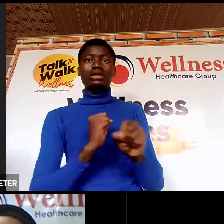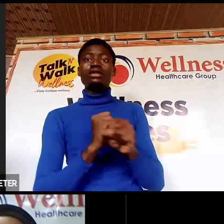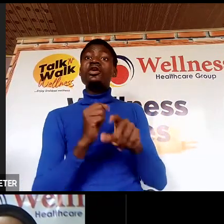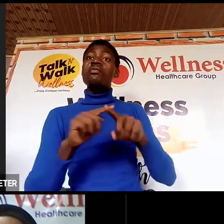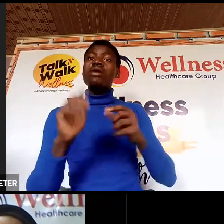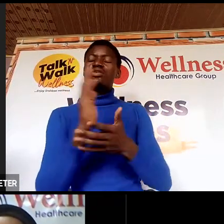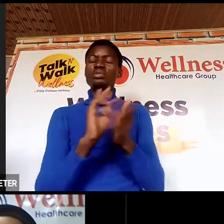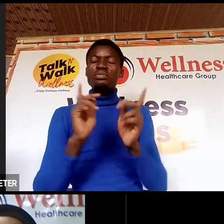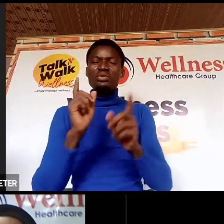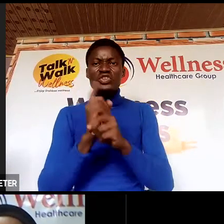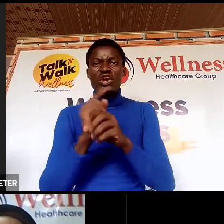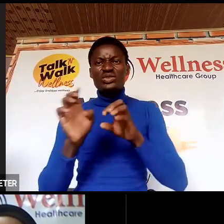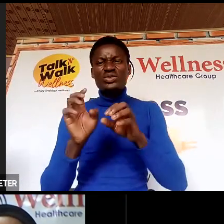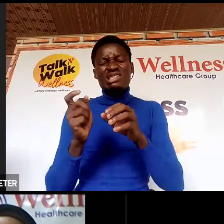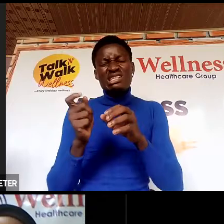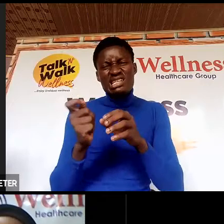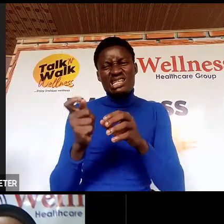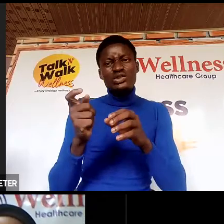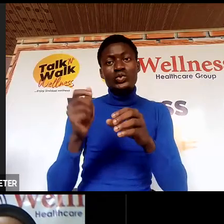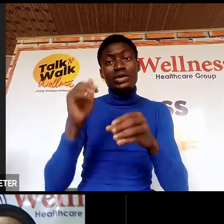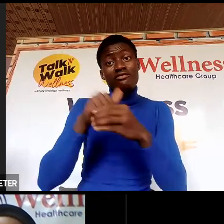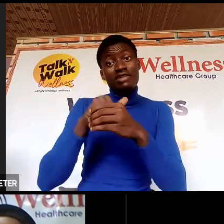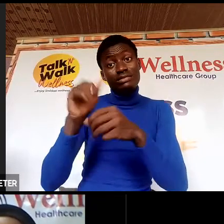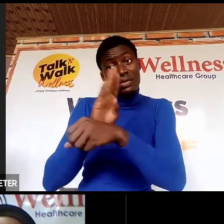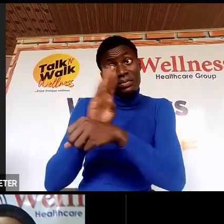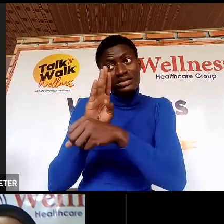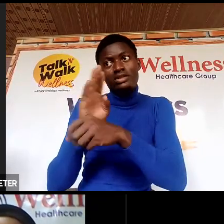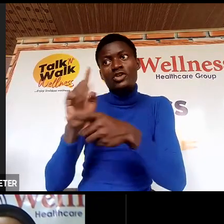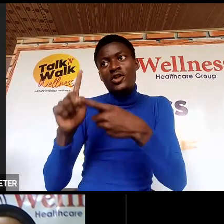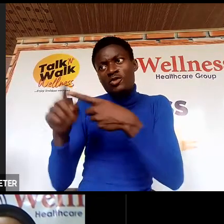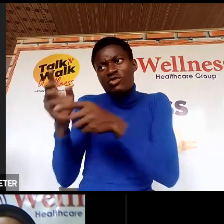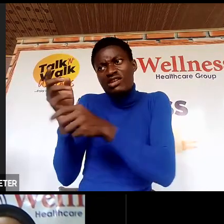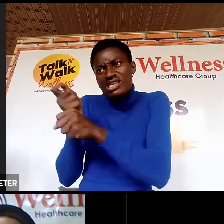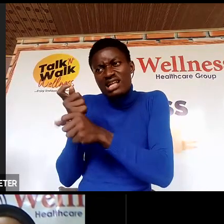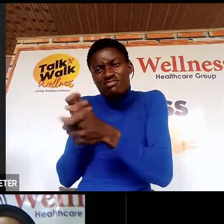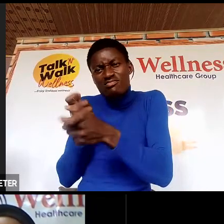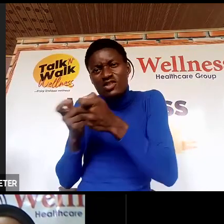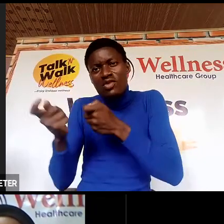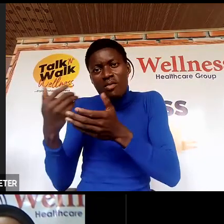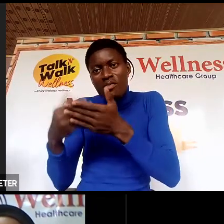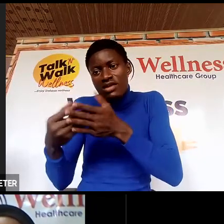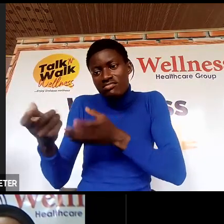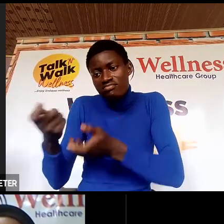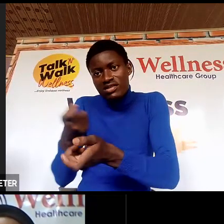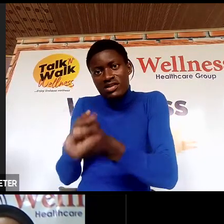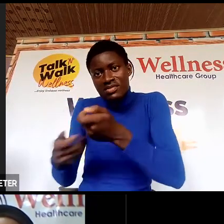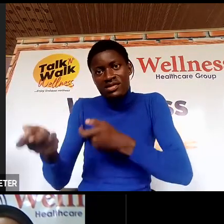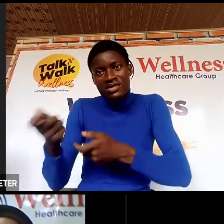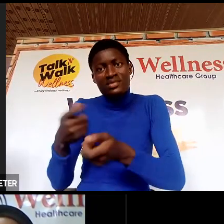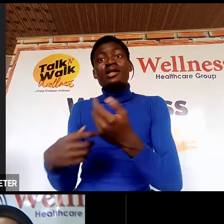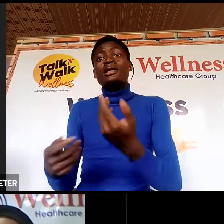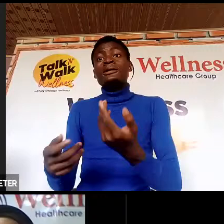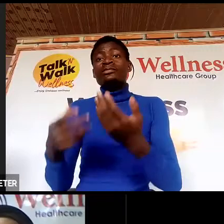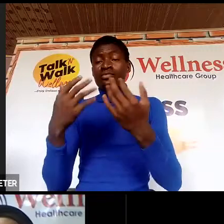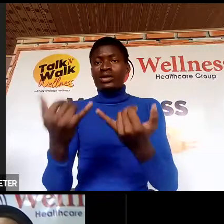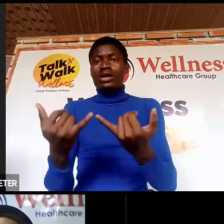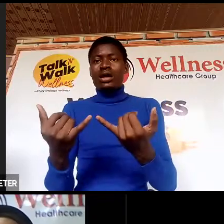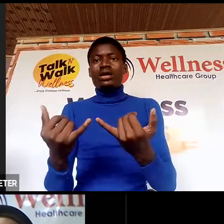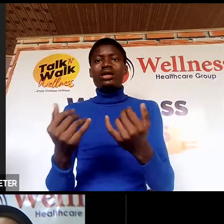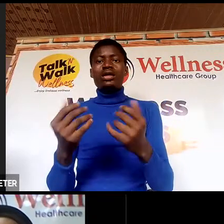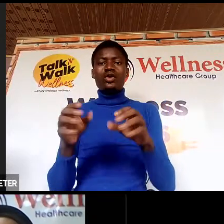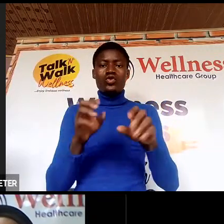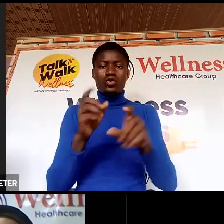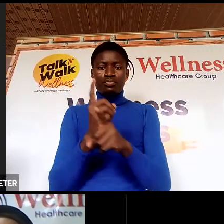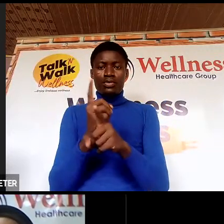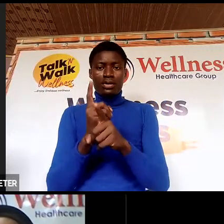to have almost like do a profile of yourself, that now that I put this money aside. So number one is that please focus and try